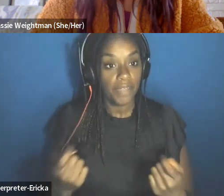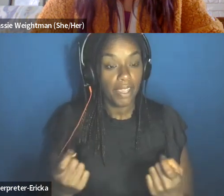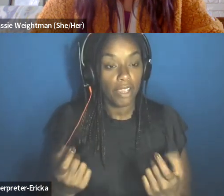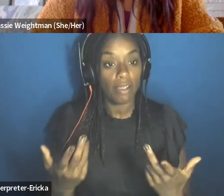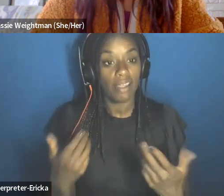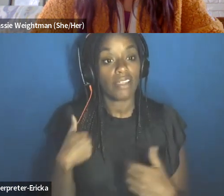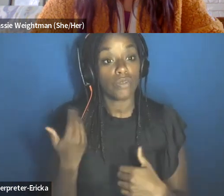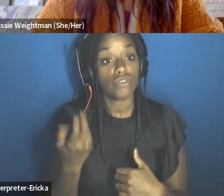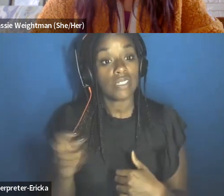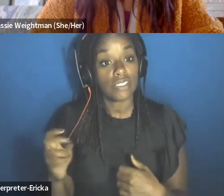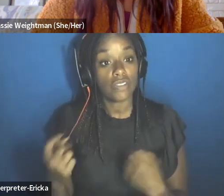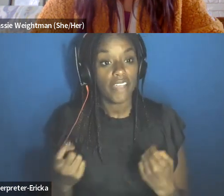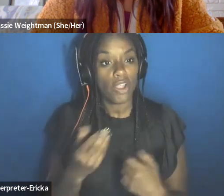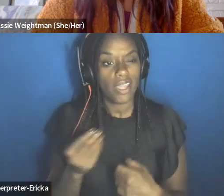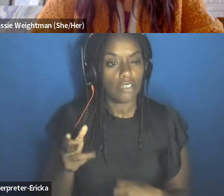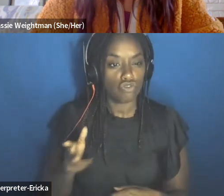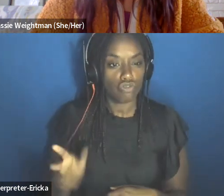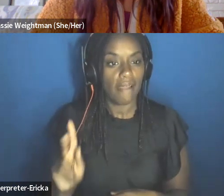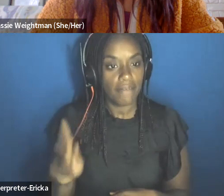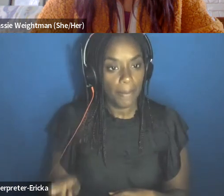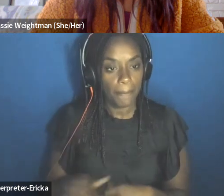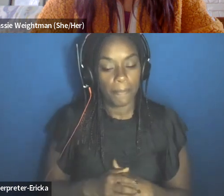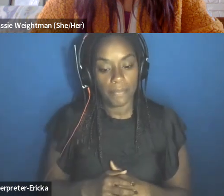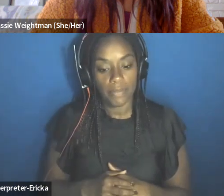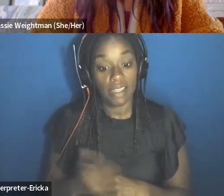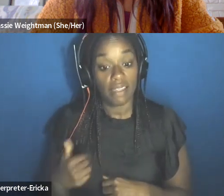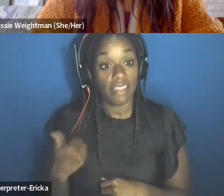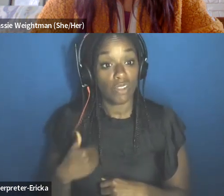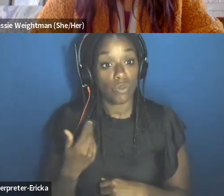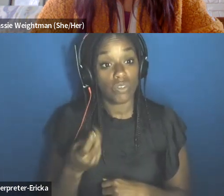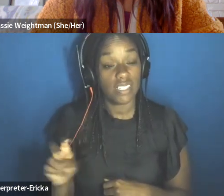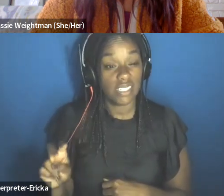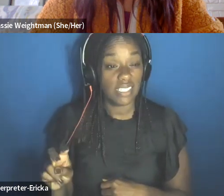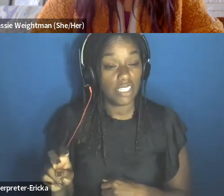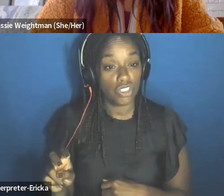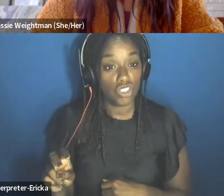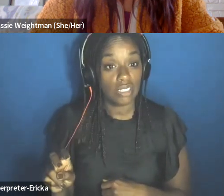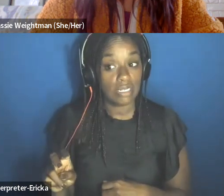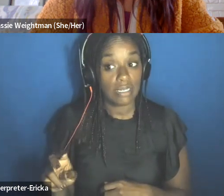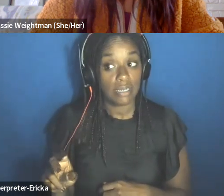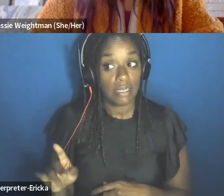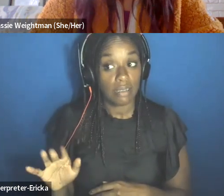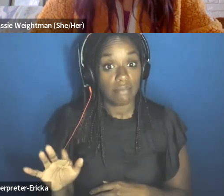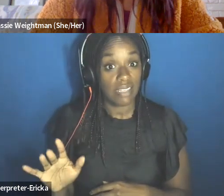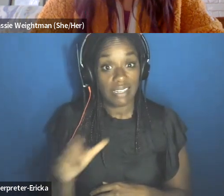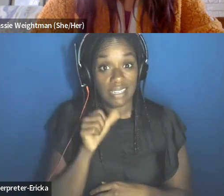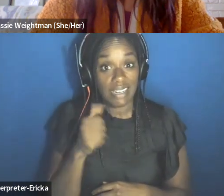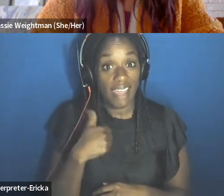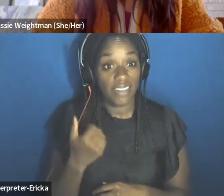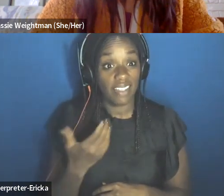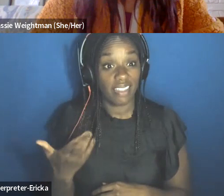transition fair hadn't been in the county that I work in for 6 years prior to